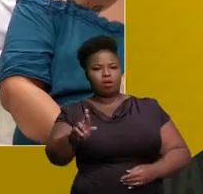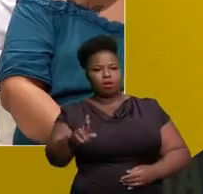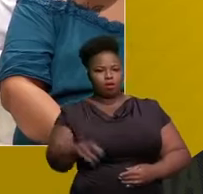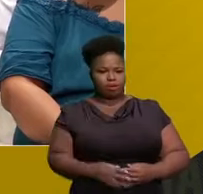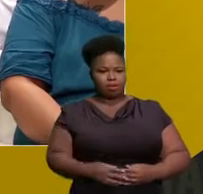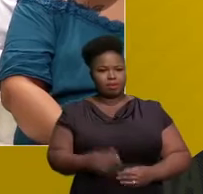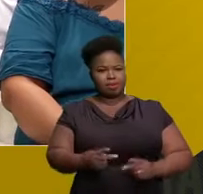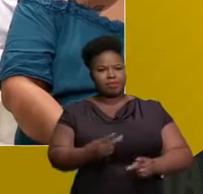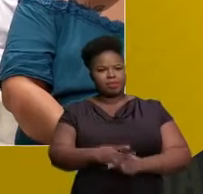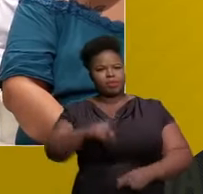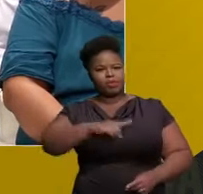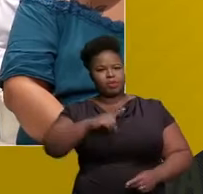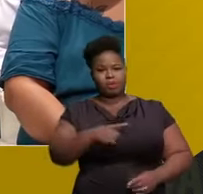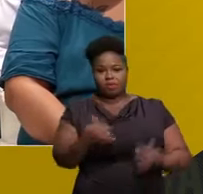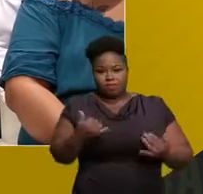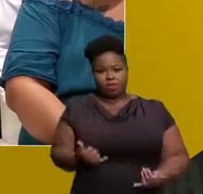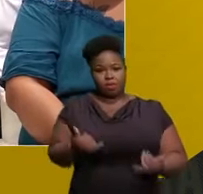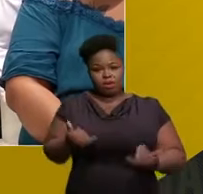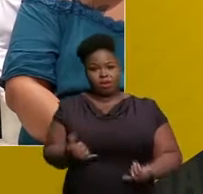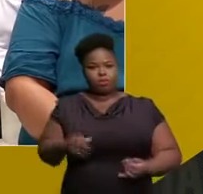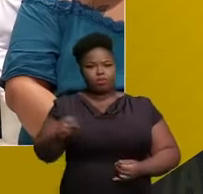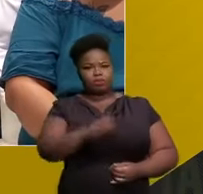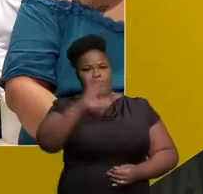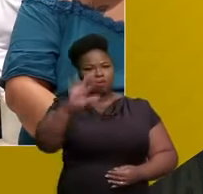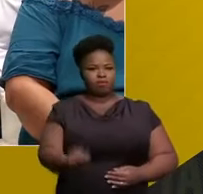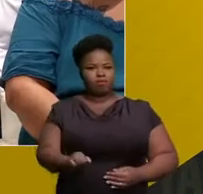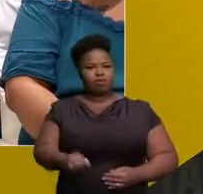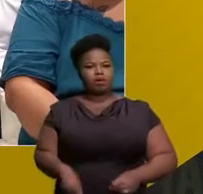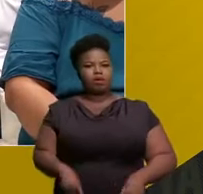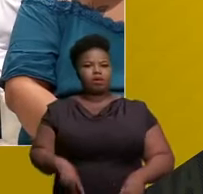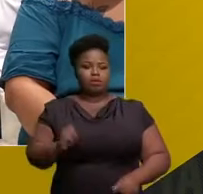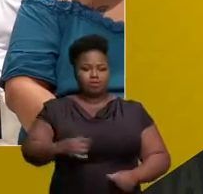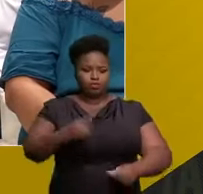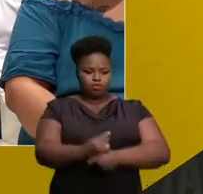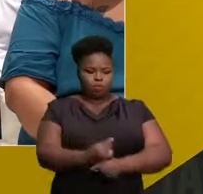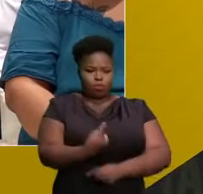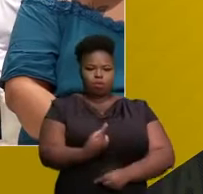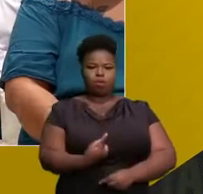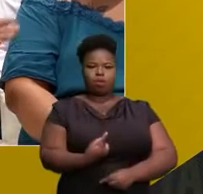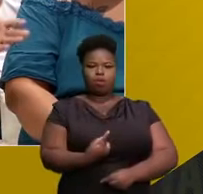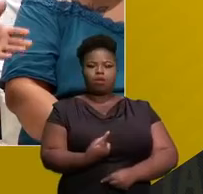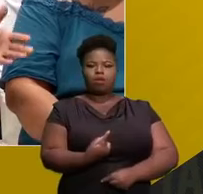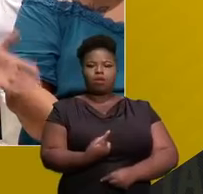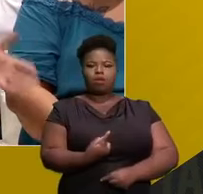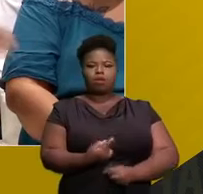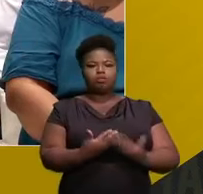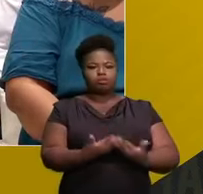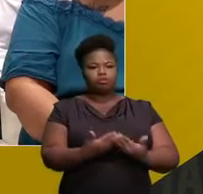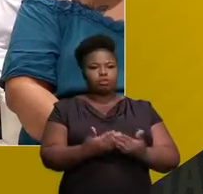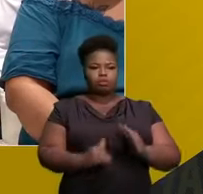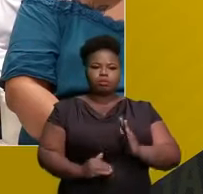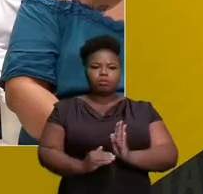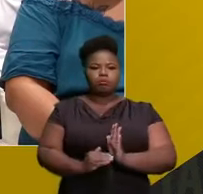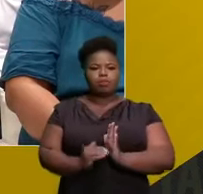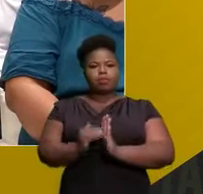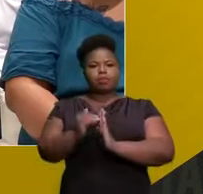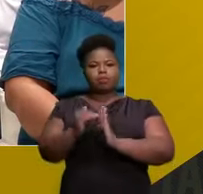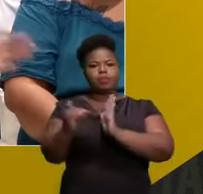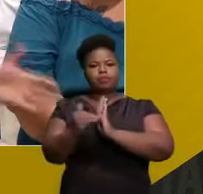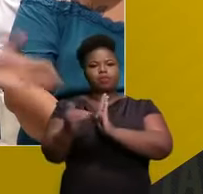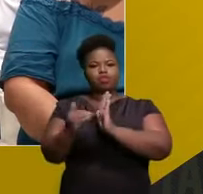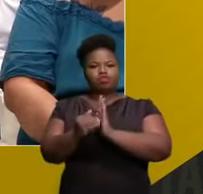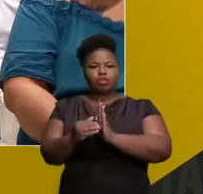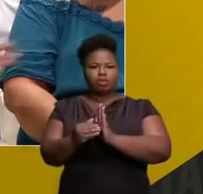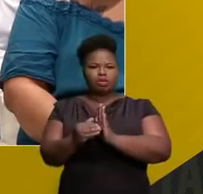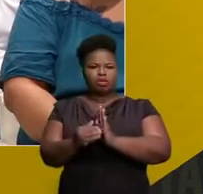Okay. In the current state eMzantsi Afrika, umama uthi aqala grade 1, by the time efika ku matric grade 12, over